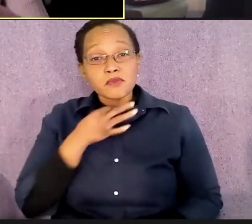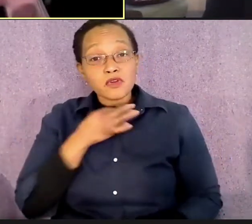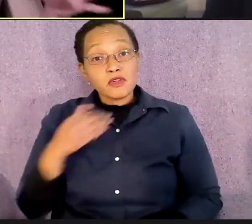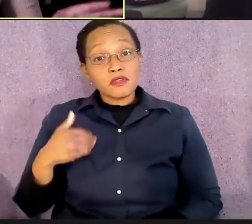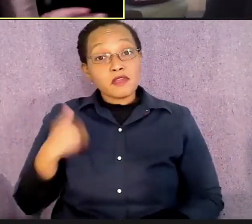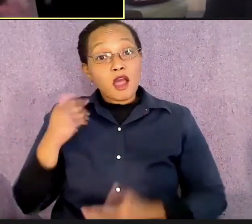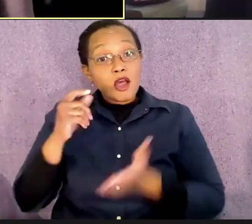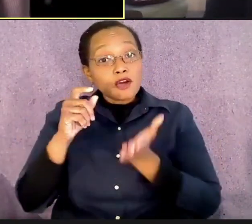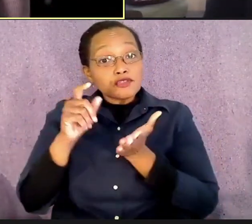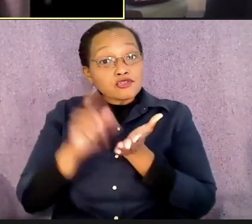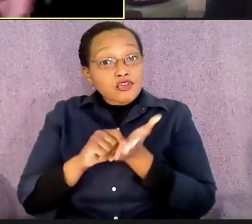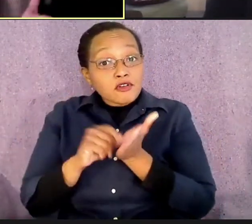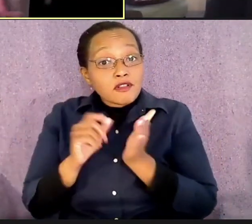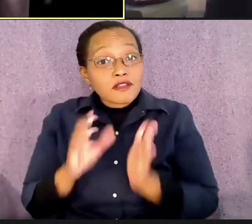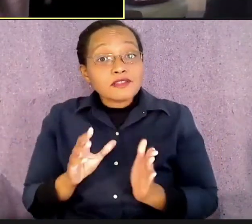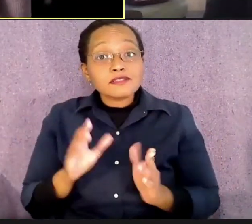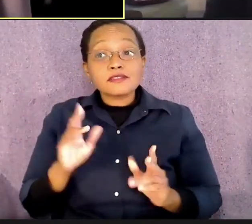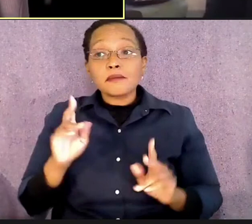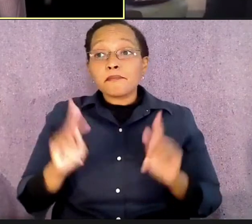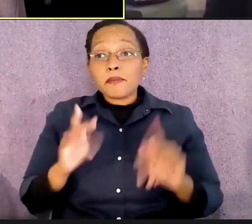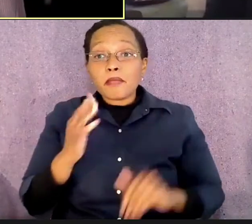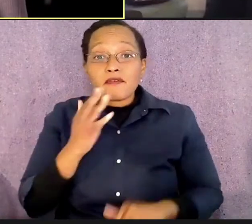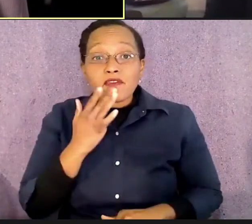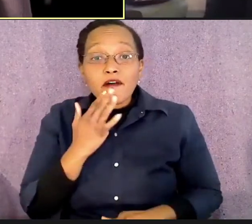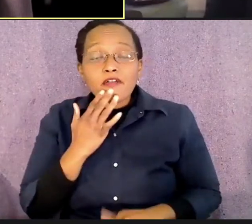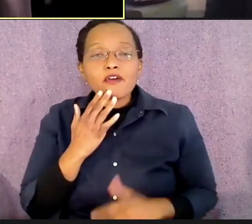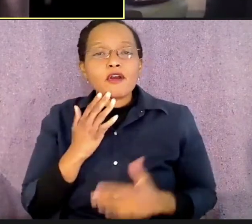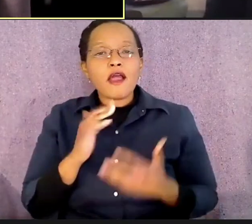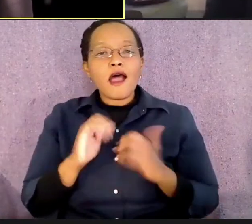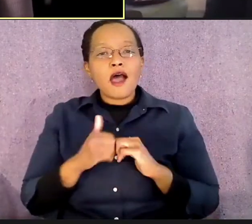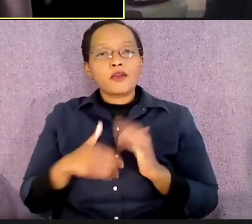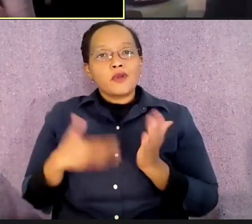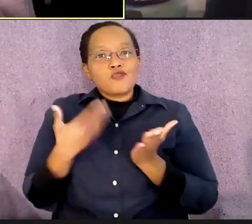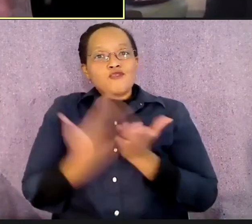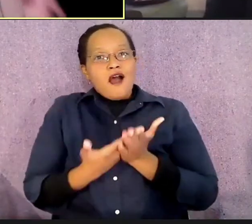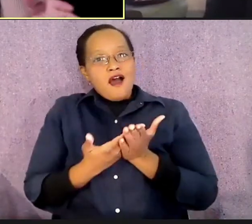or even like people of color, journalists of color, like get to that point to where it's just like,